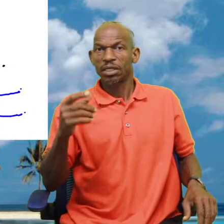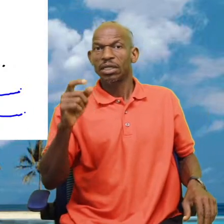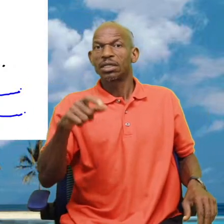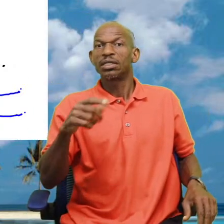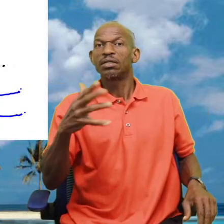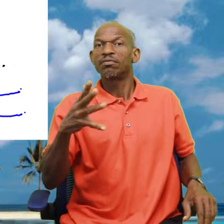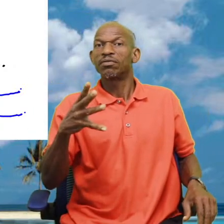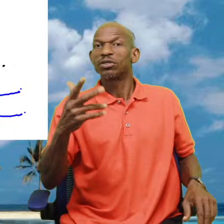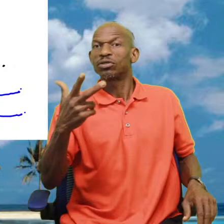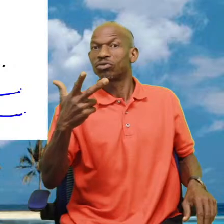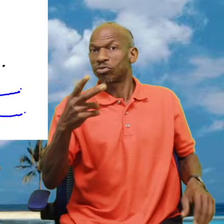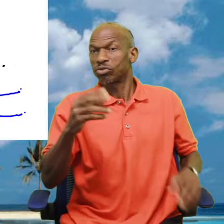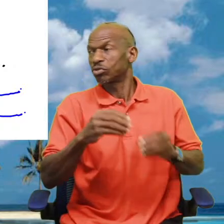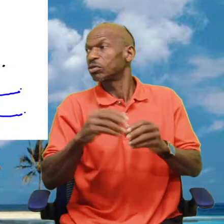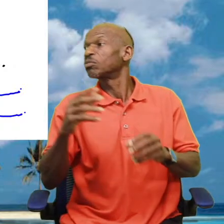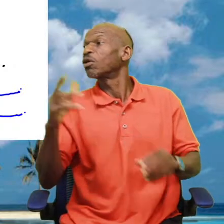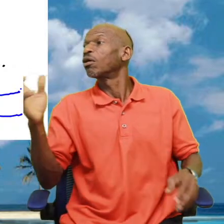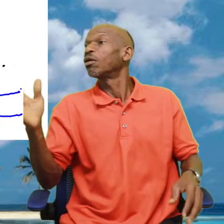right?